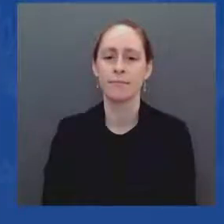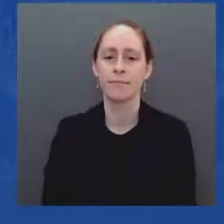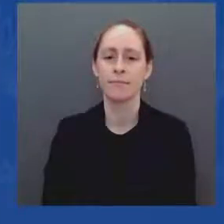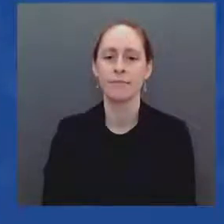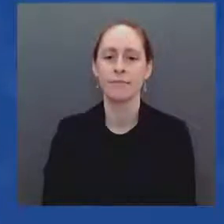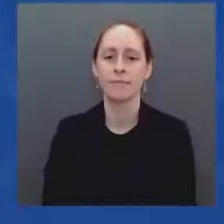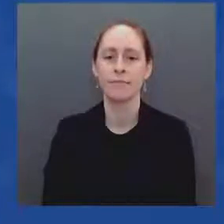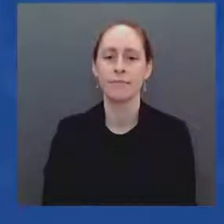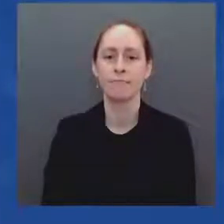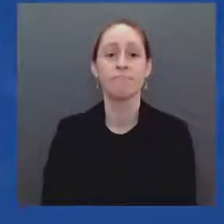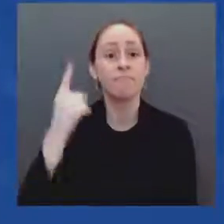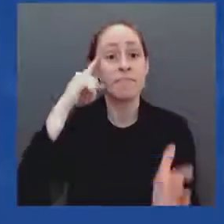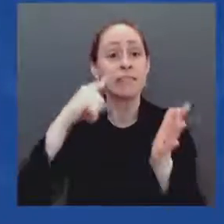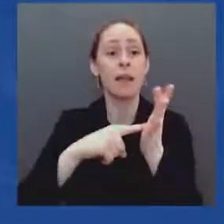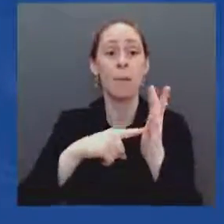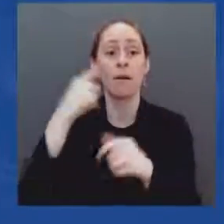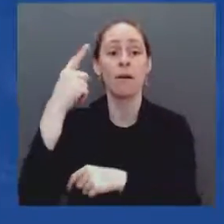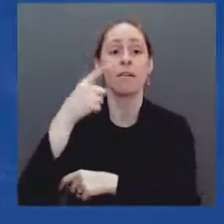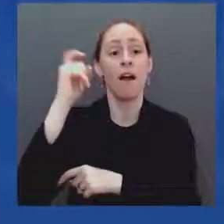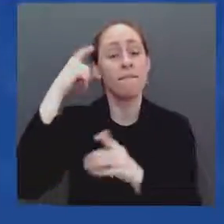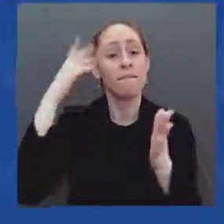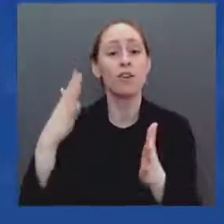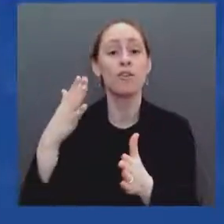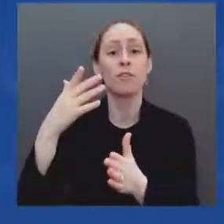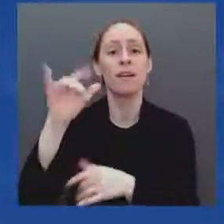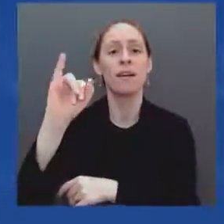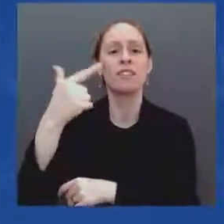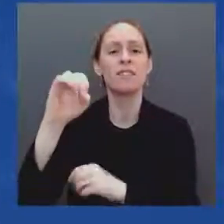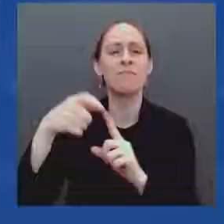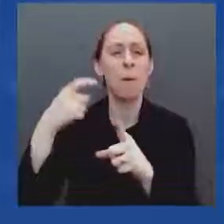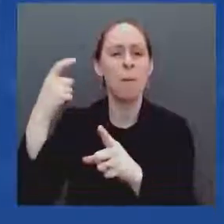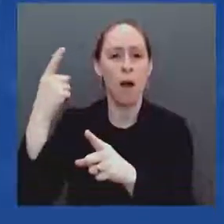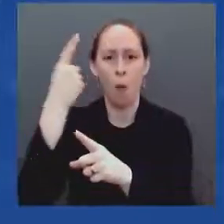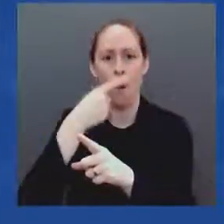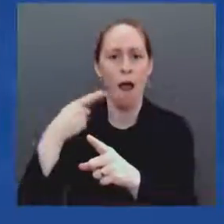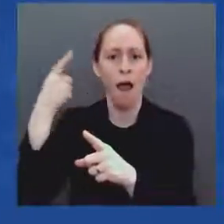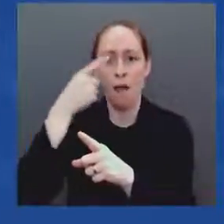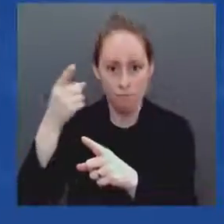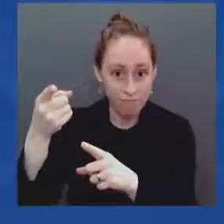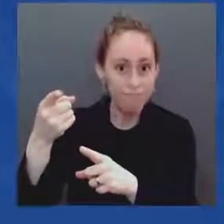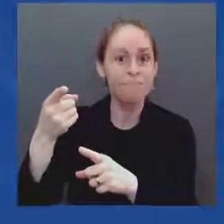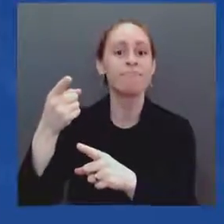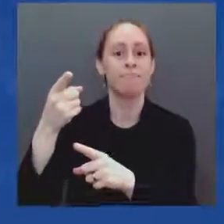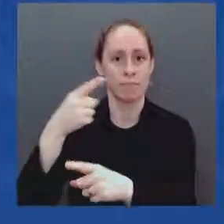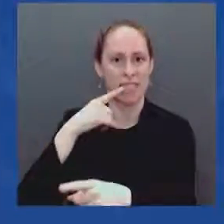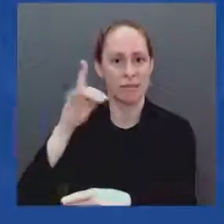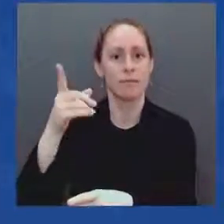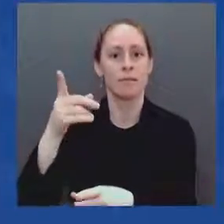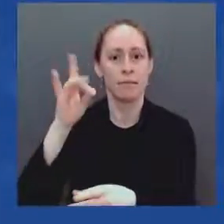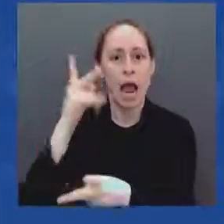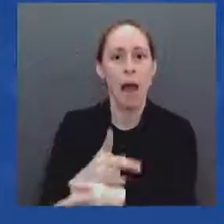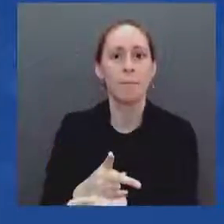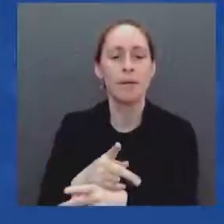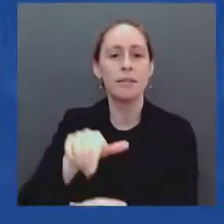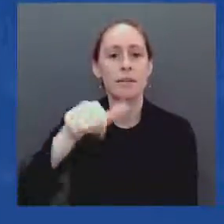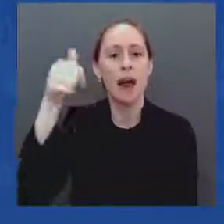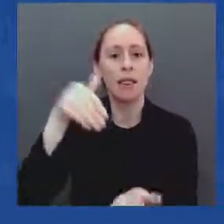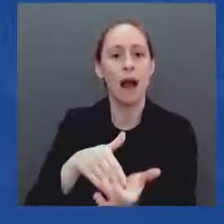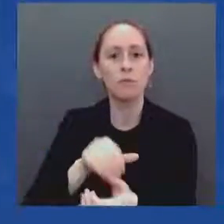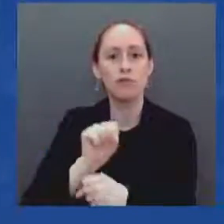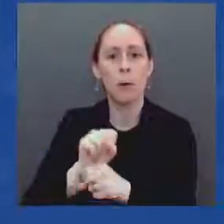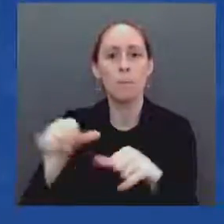about the 10,000 state workers that you're able to keep on the job thanks to the American Rescue Plan. I'm not sure where you're sitting,